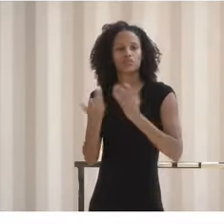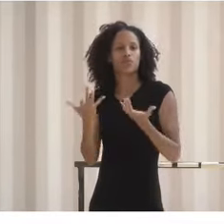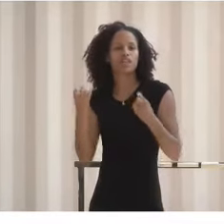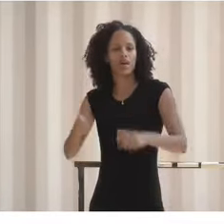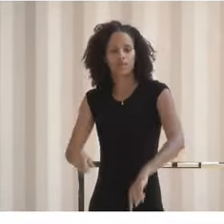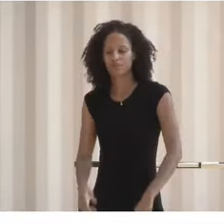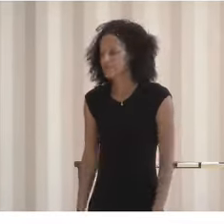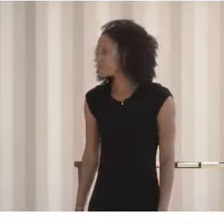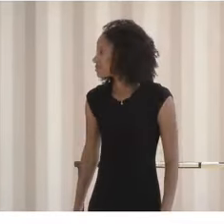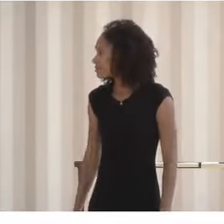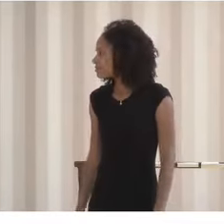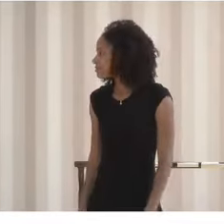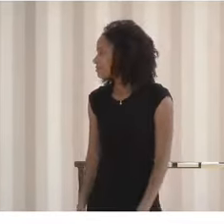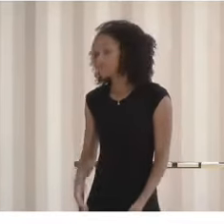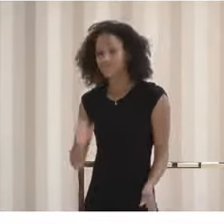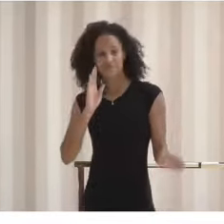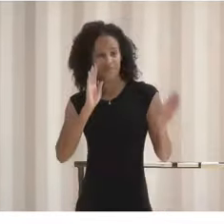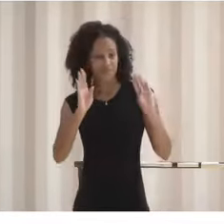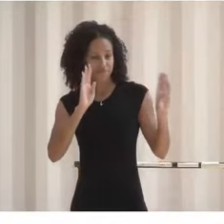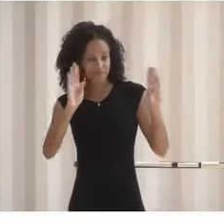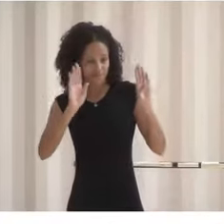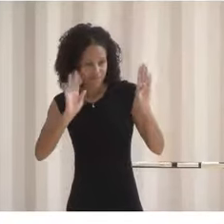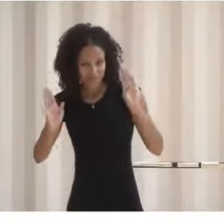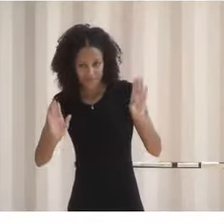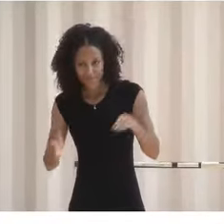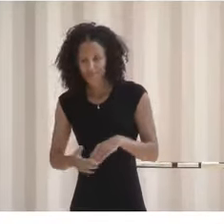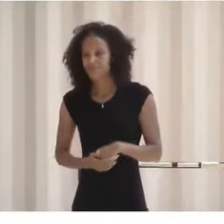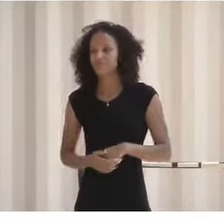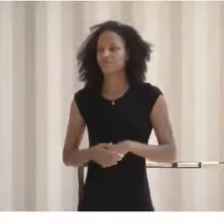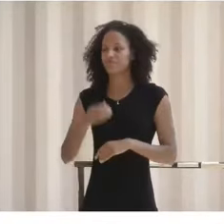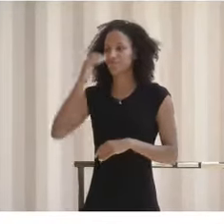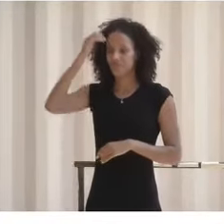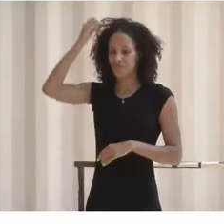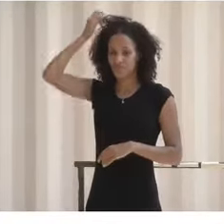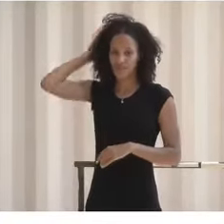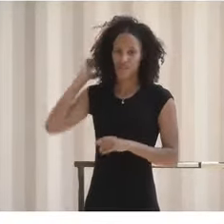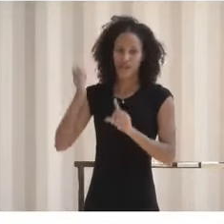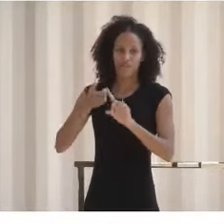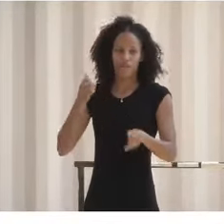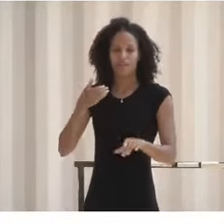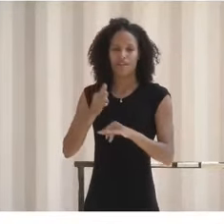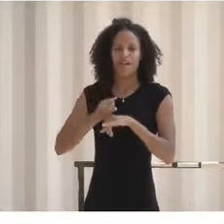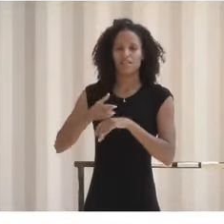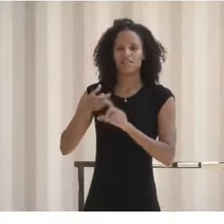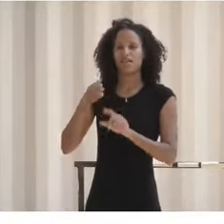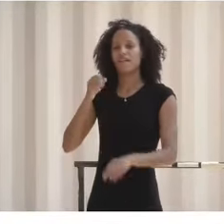Hello, and a big bulavinaka to you all. Warm greetings from the islands of Fiji.